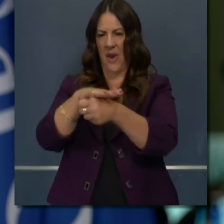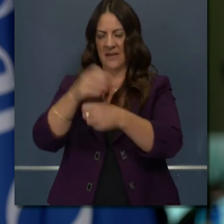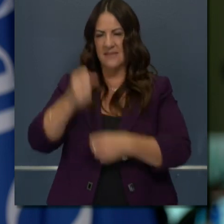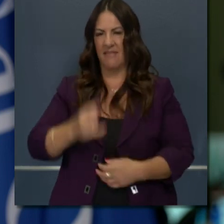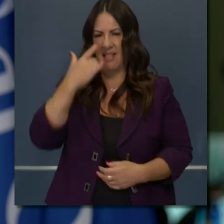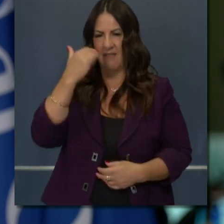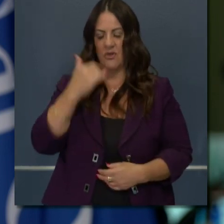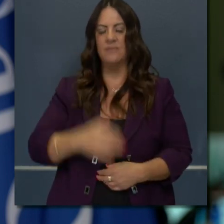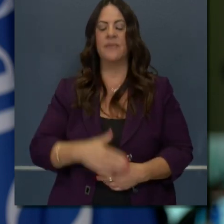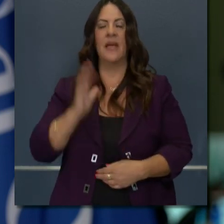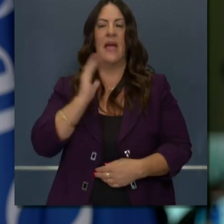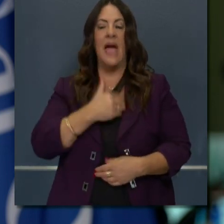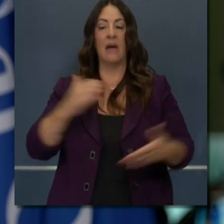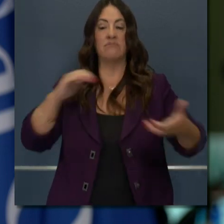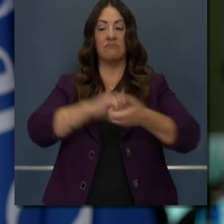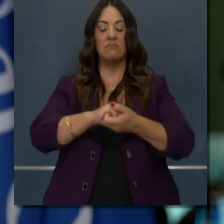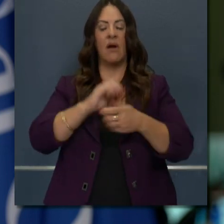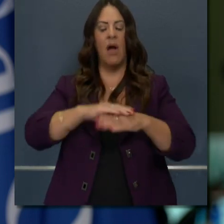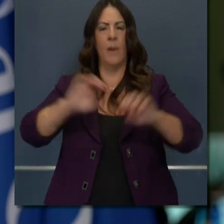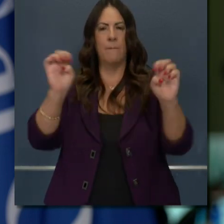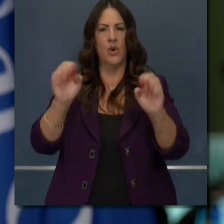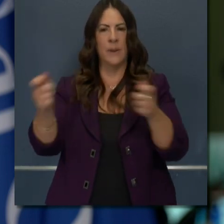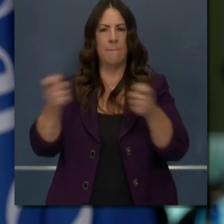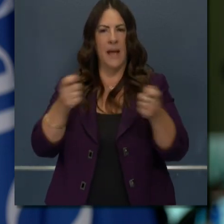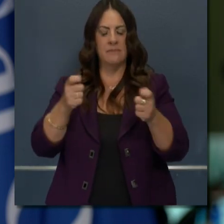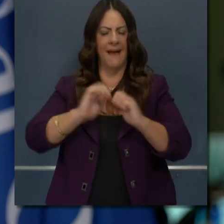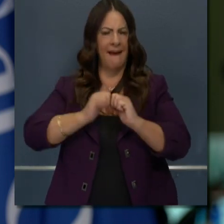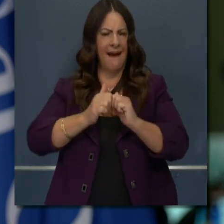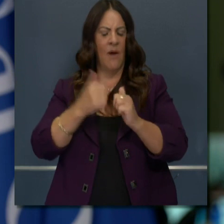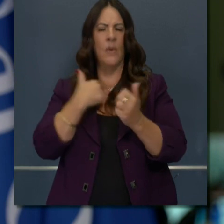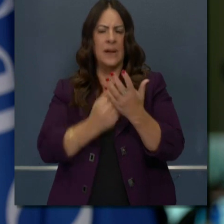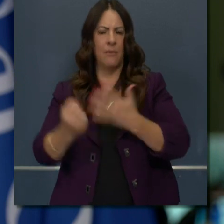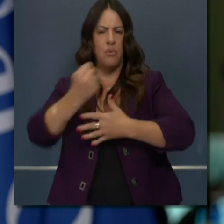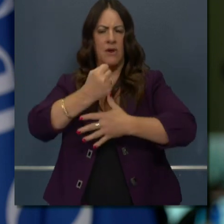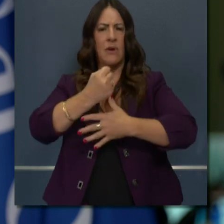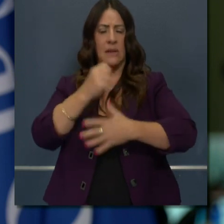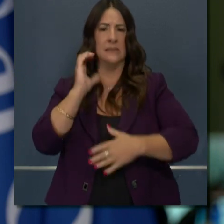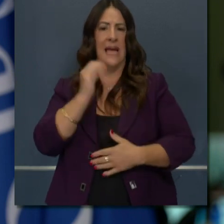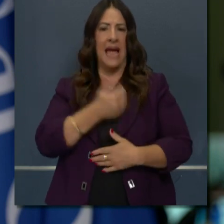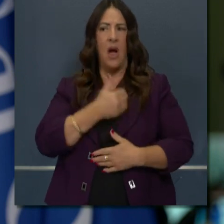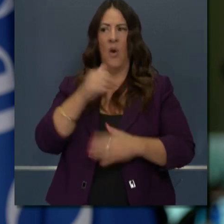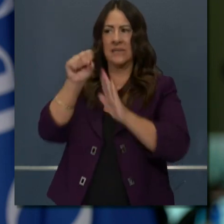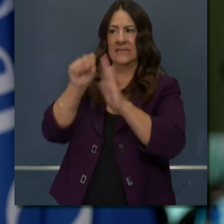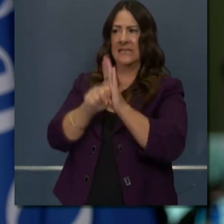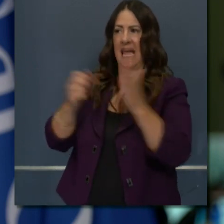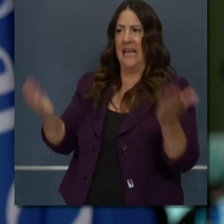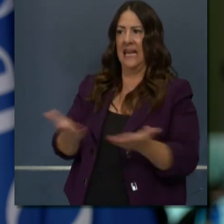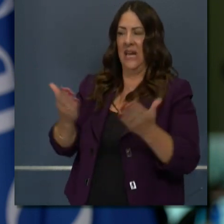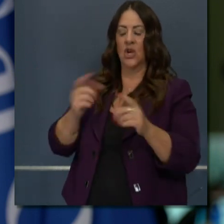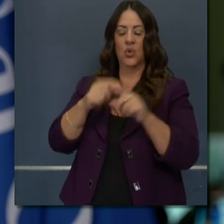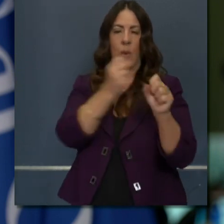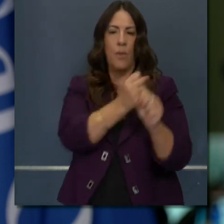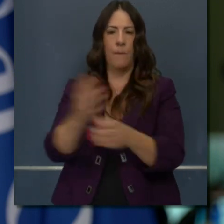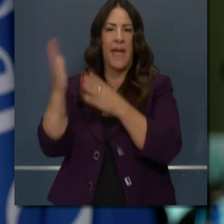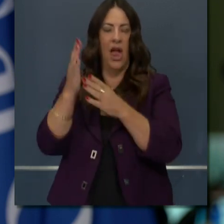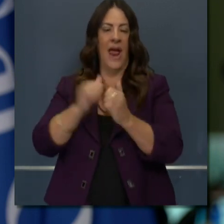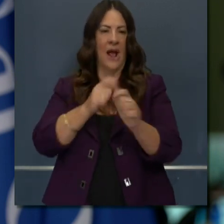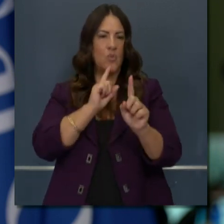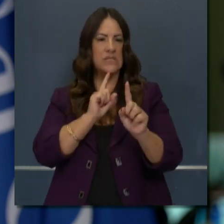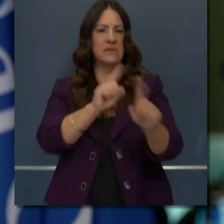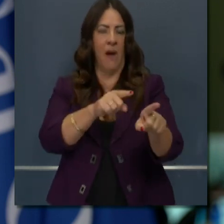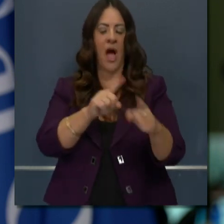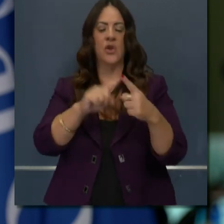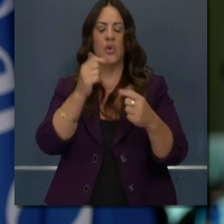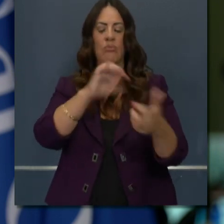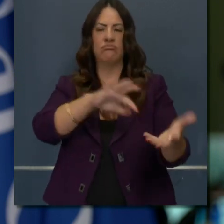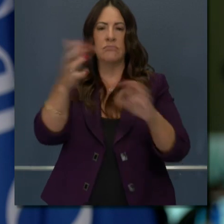on Emergency Management, it's vital that we prioritize our state's emergency preparedness and response. And